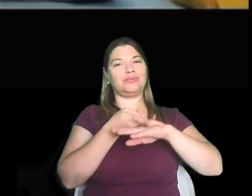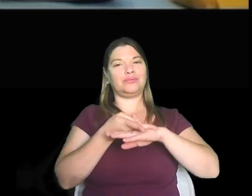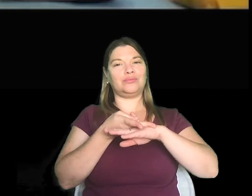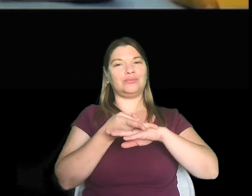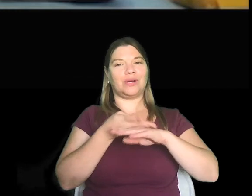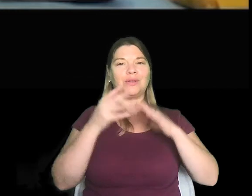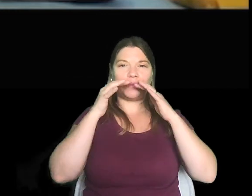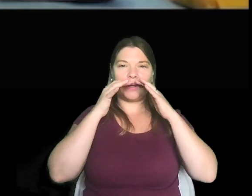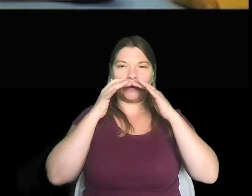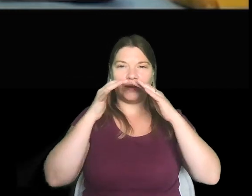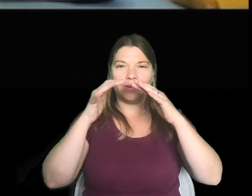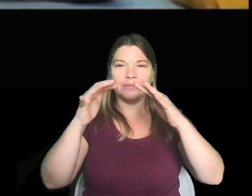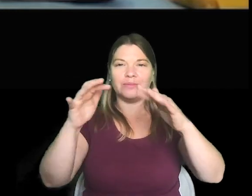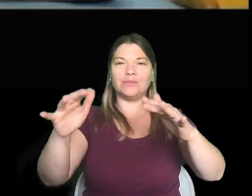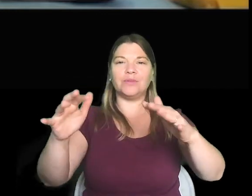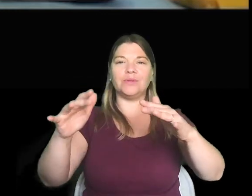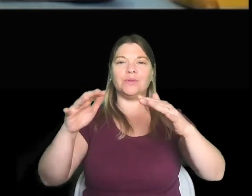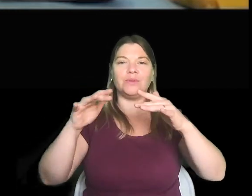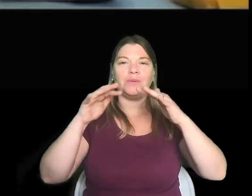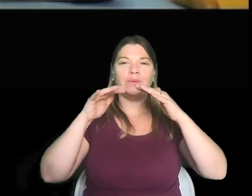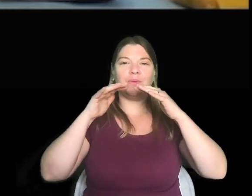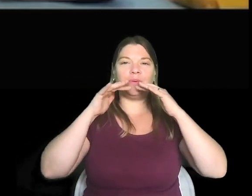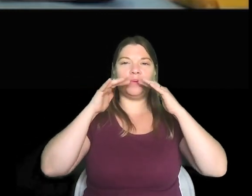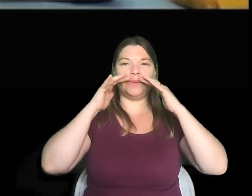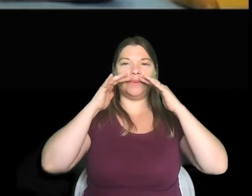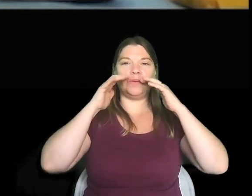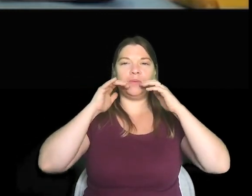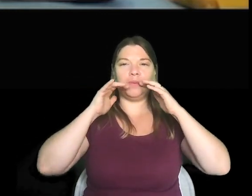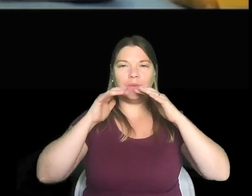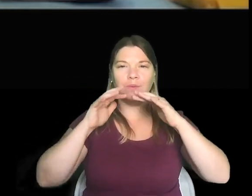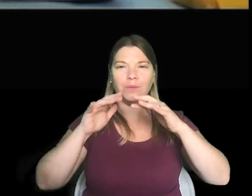tide, expanding you, lifting you.